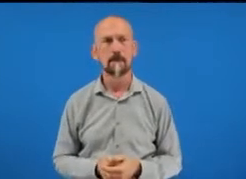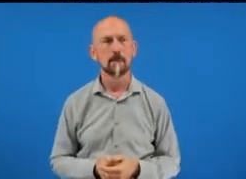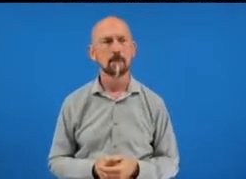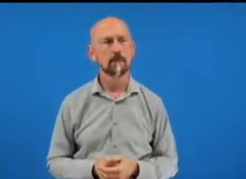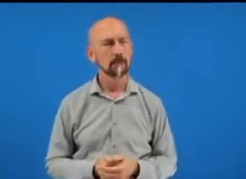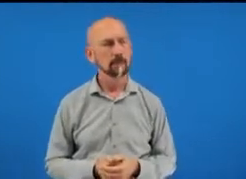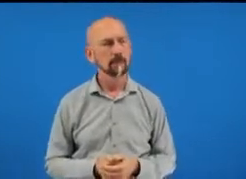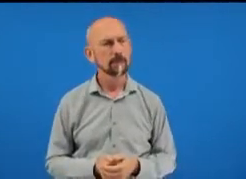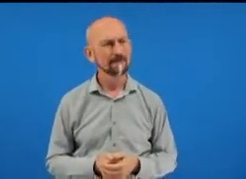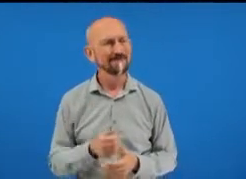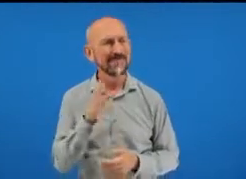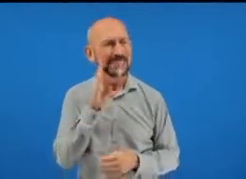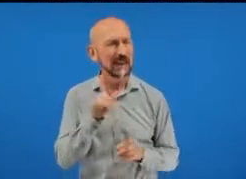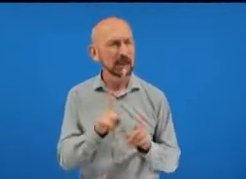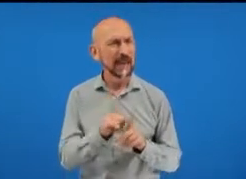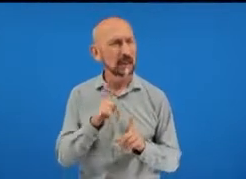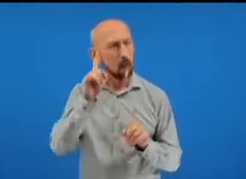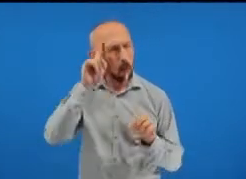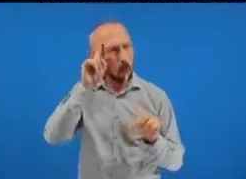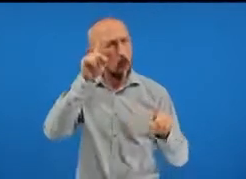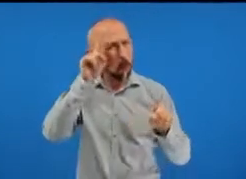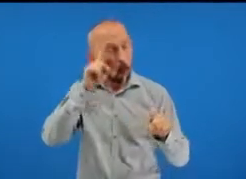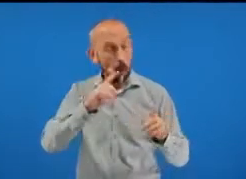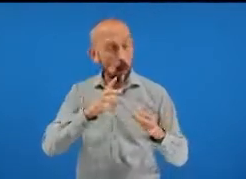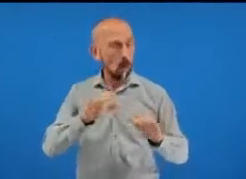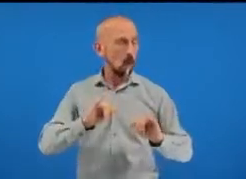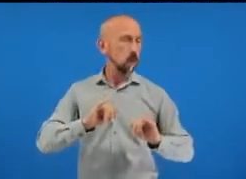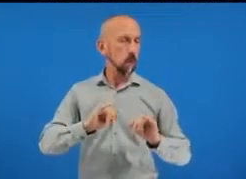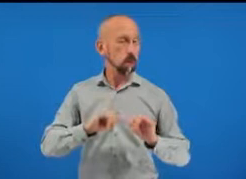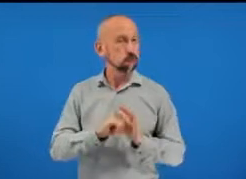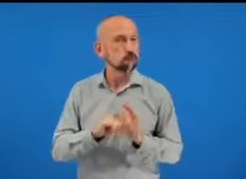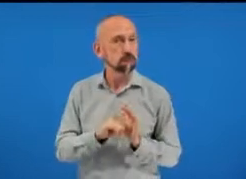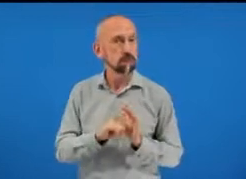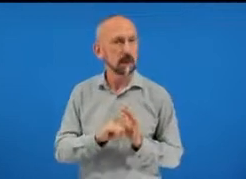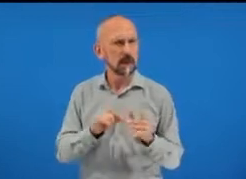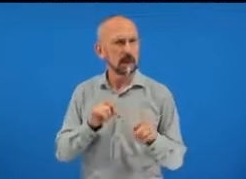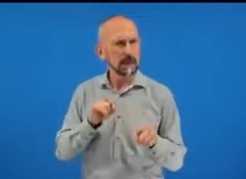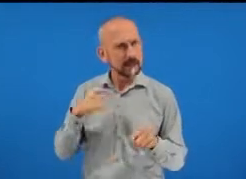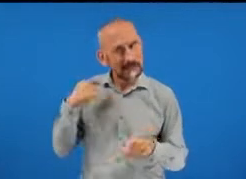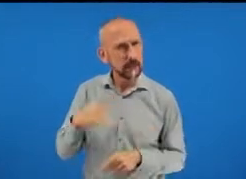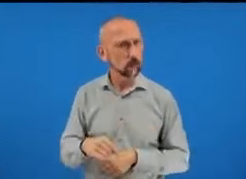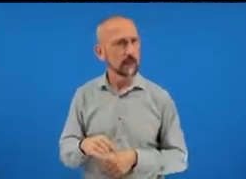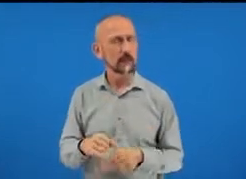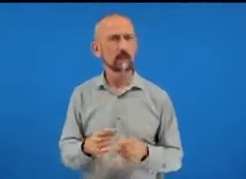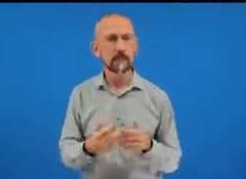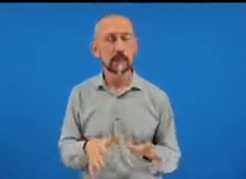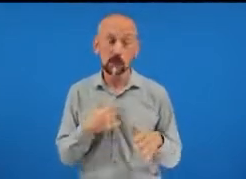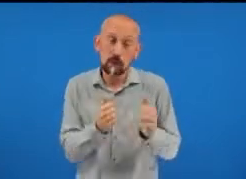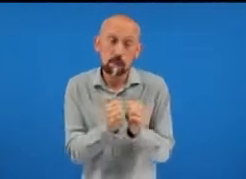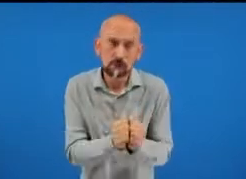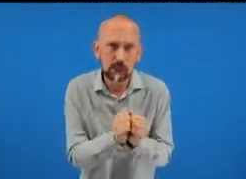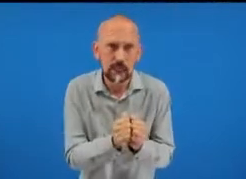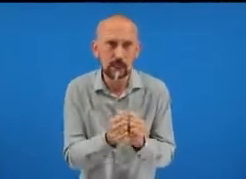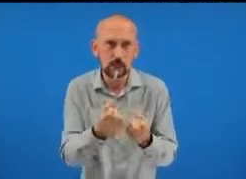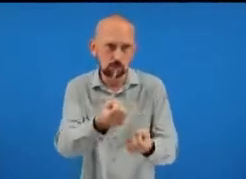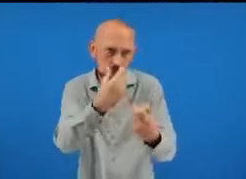really challenging thoughts that you've been having, especially over this week as well. And first of all, I really appreciate you sharing those thoughts with